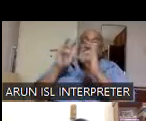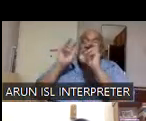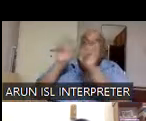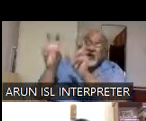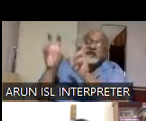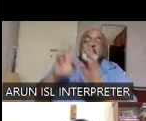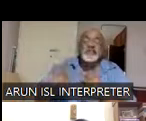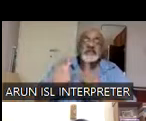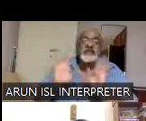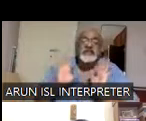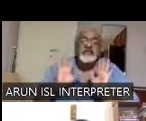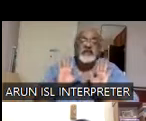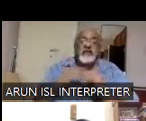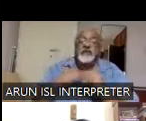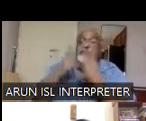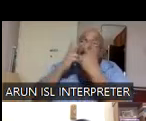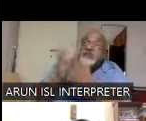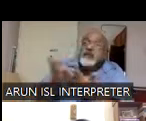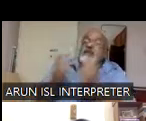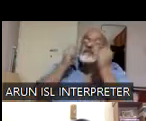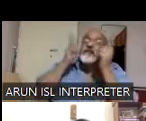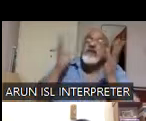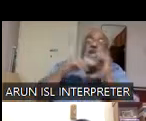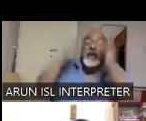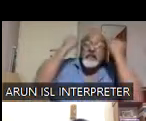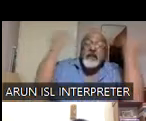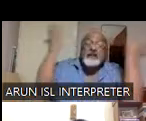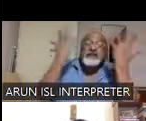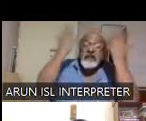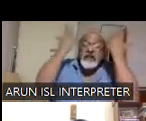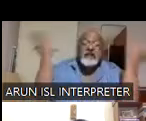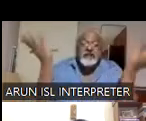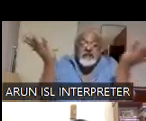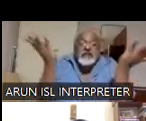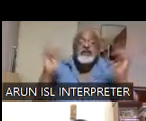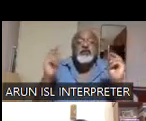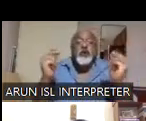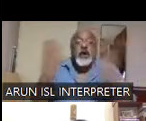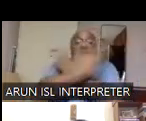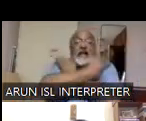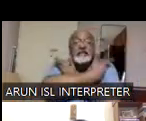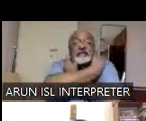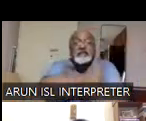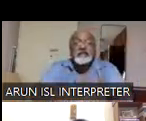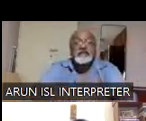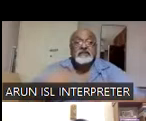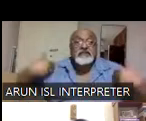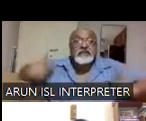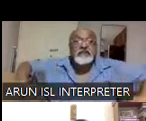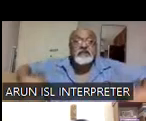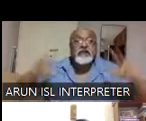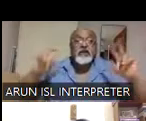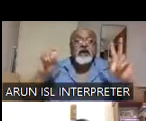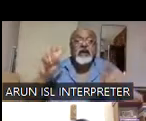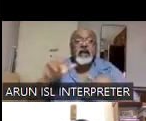at you, but what you are doing is something unimaginable." She had no hands, just 2